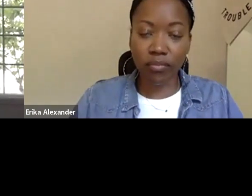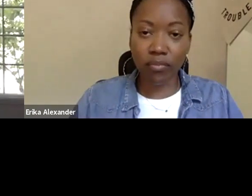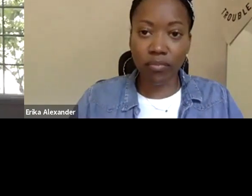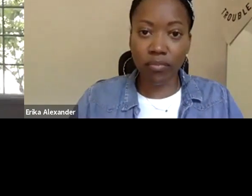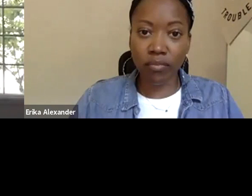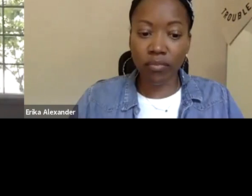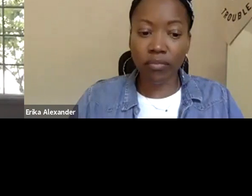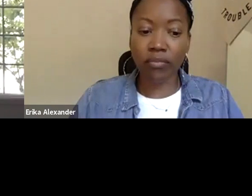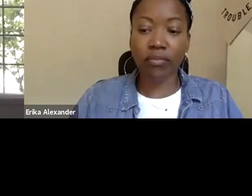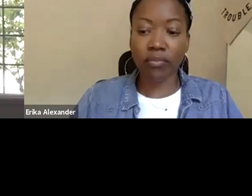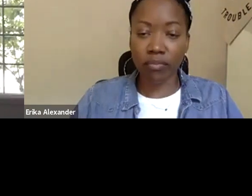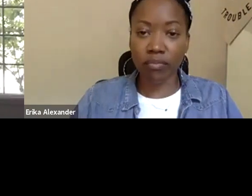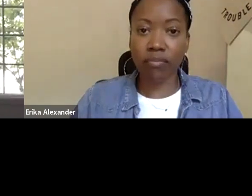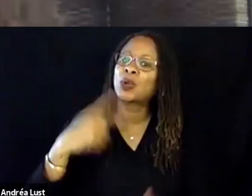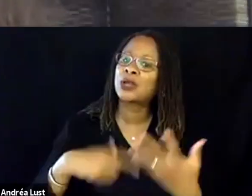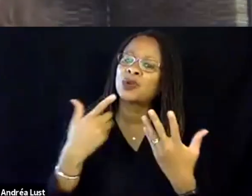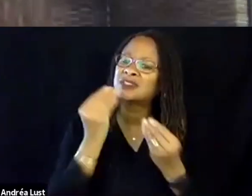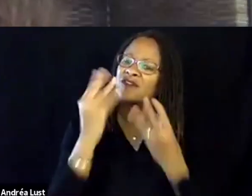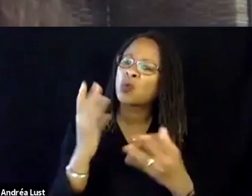allyship, for you, and what has informed that.